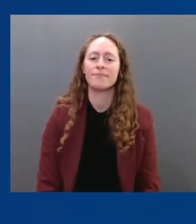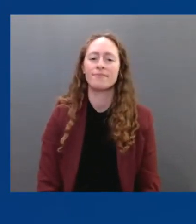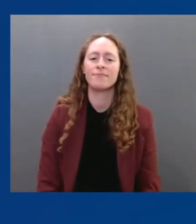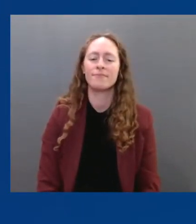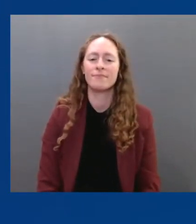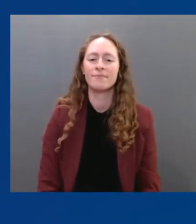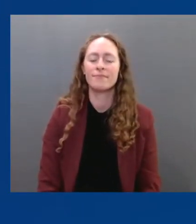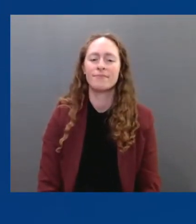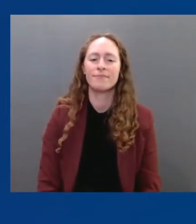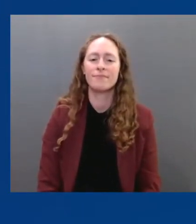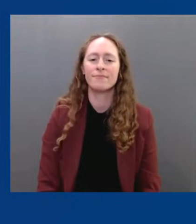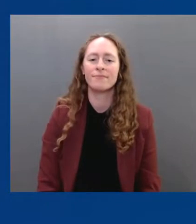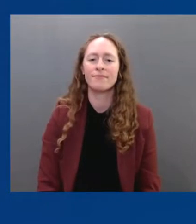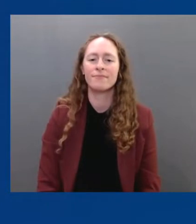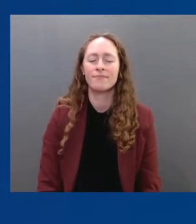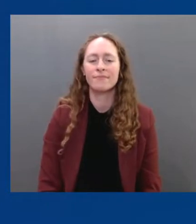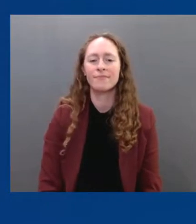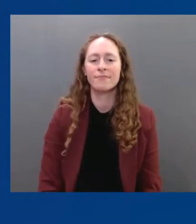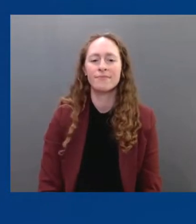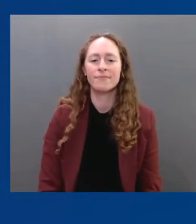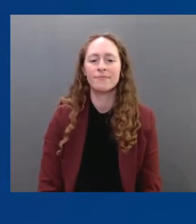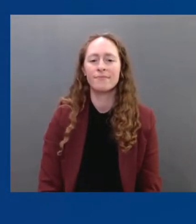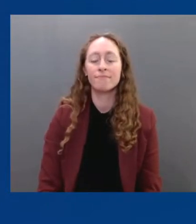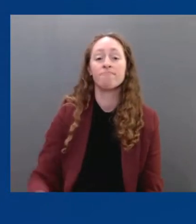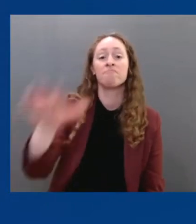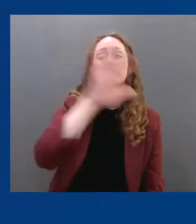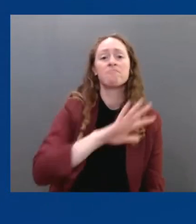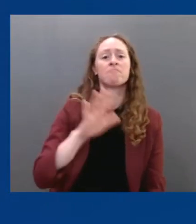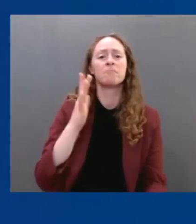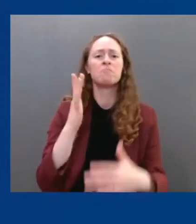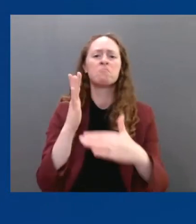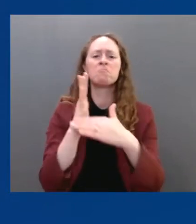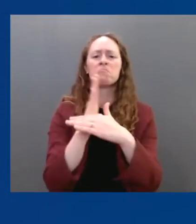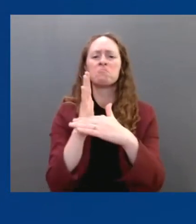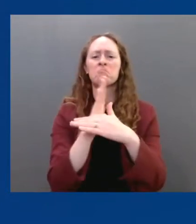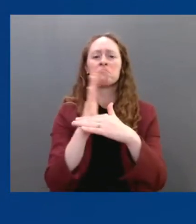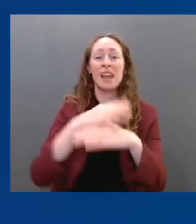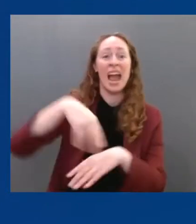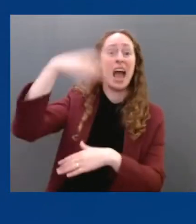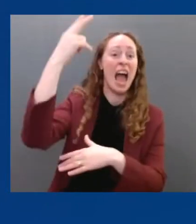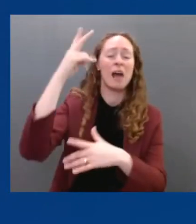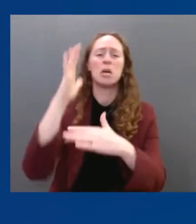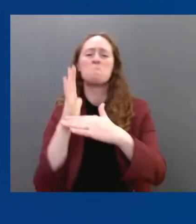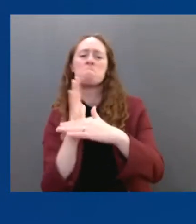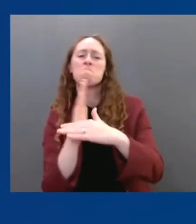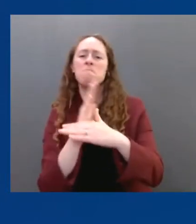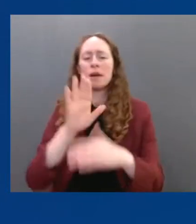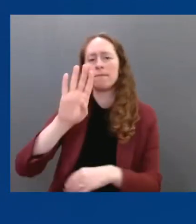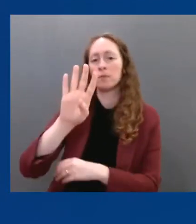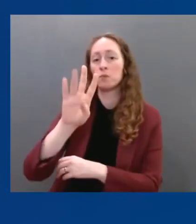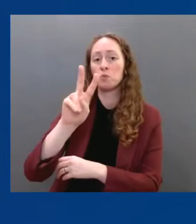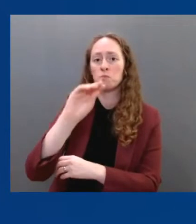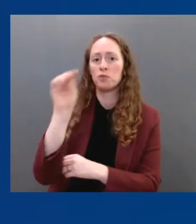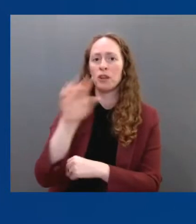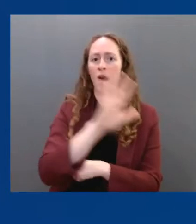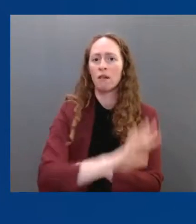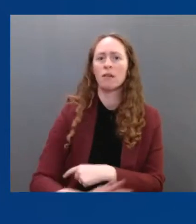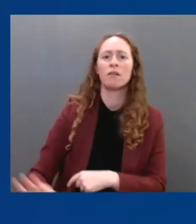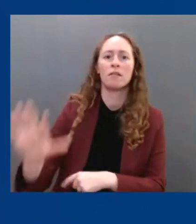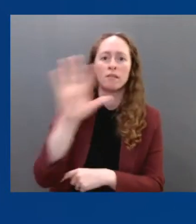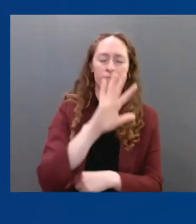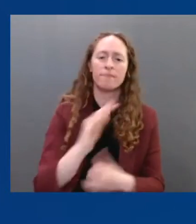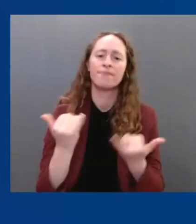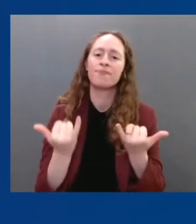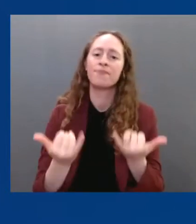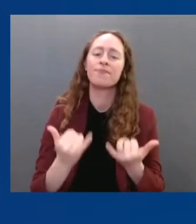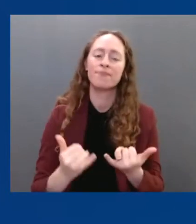medium community level, represented by yellow. In these areas, CDC encourages individuals to make decisions about masking based on